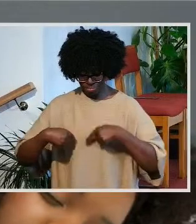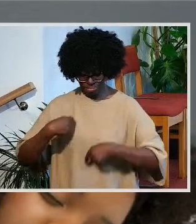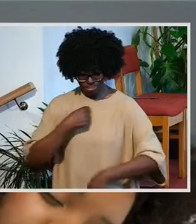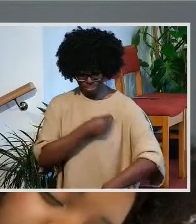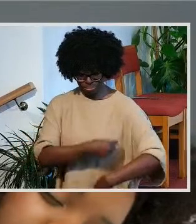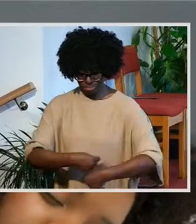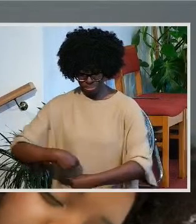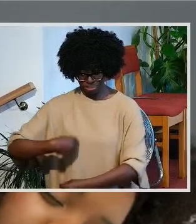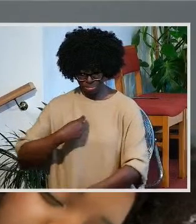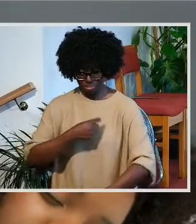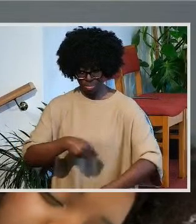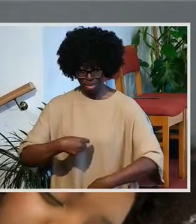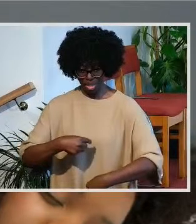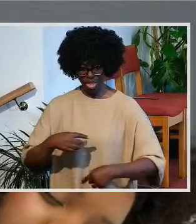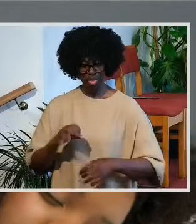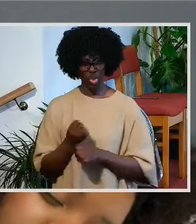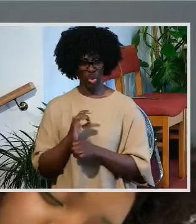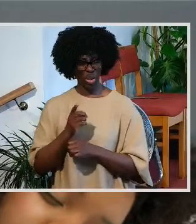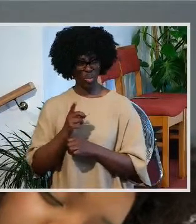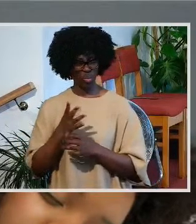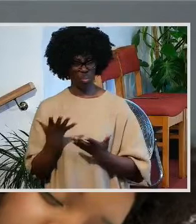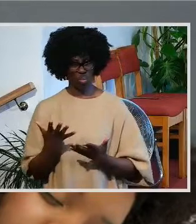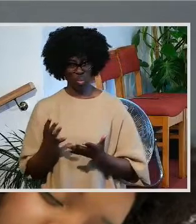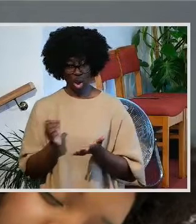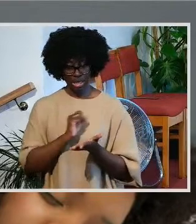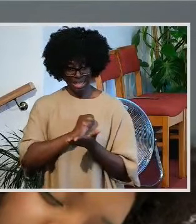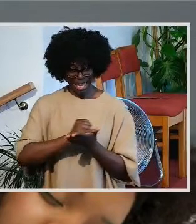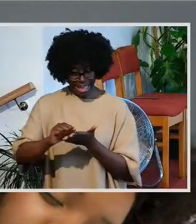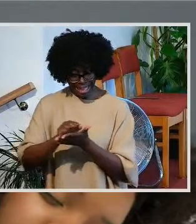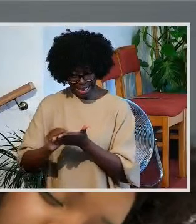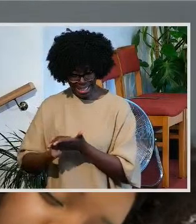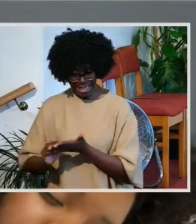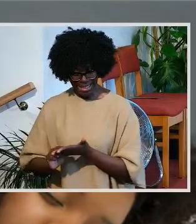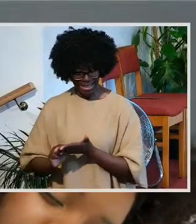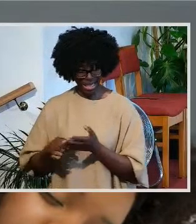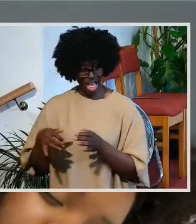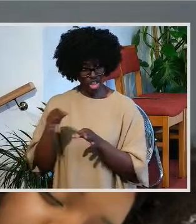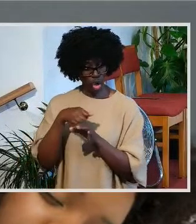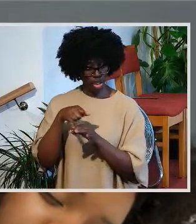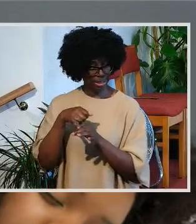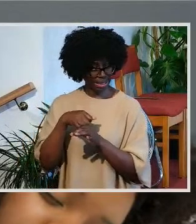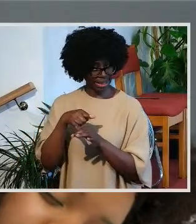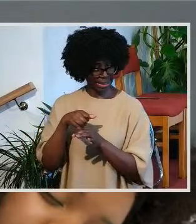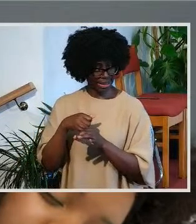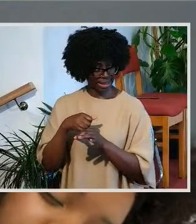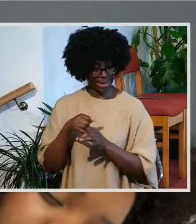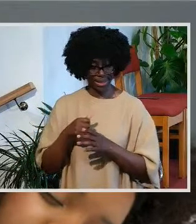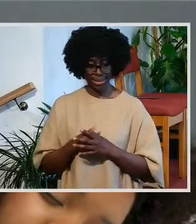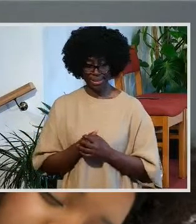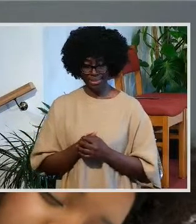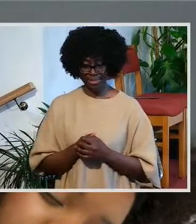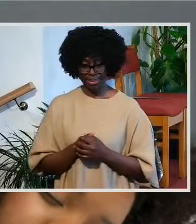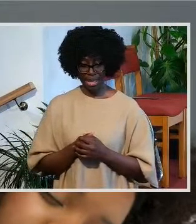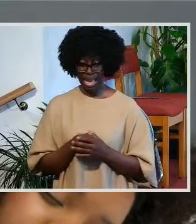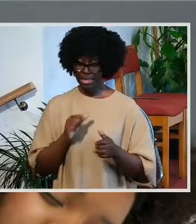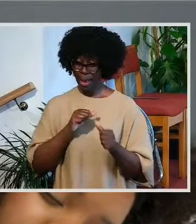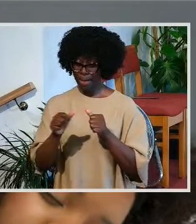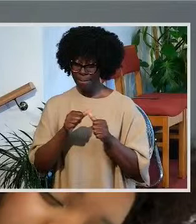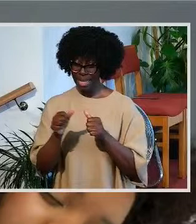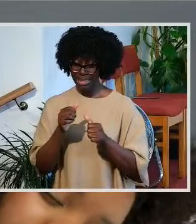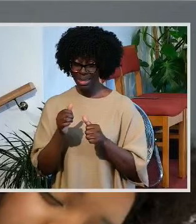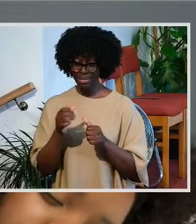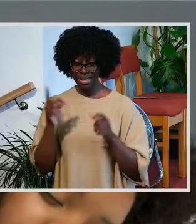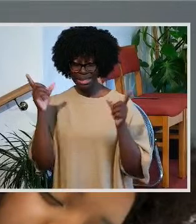happens in the body, in the brain as well. And that works when we're sleeping, preferably in a dark environment as well.